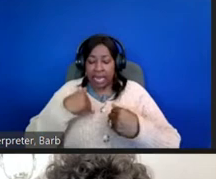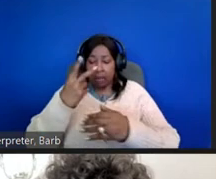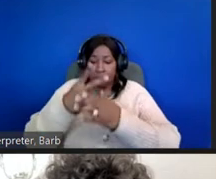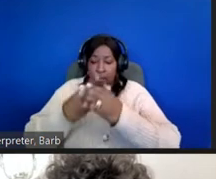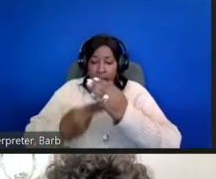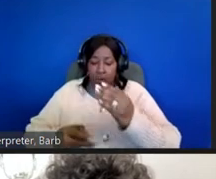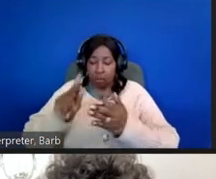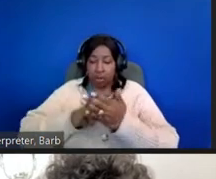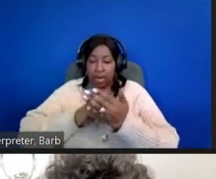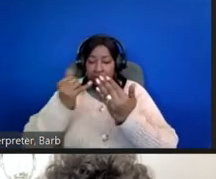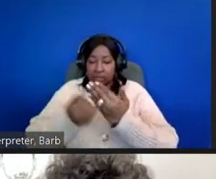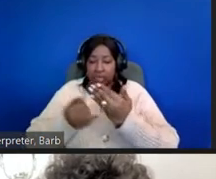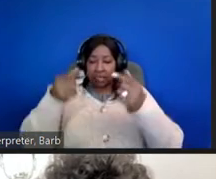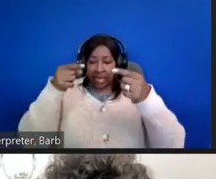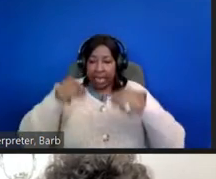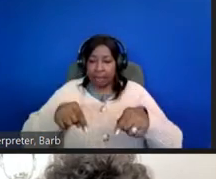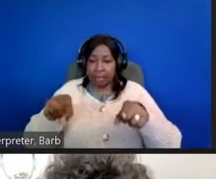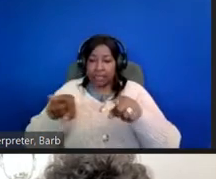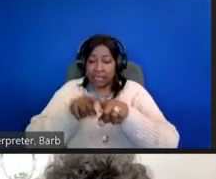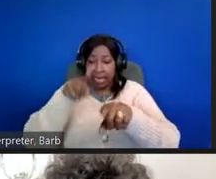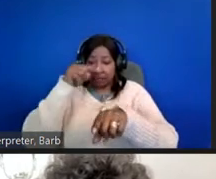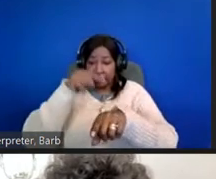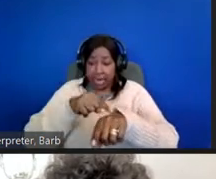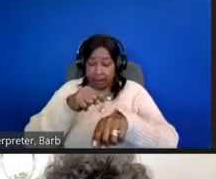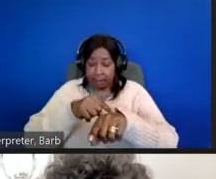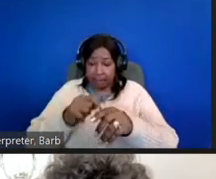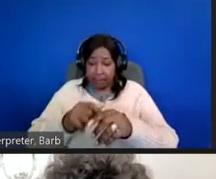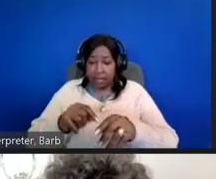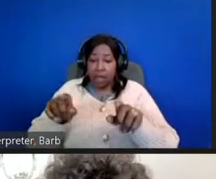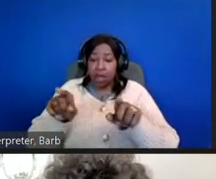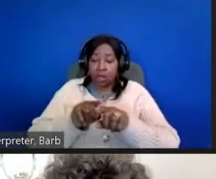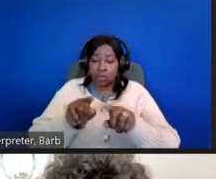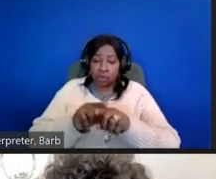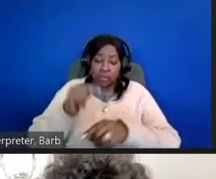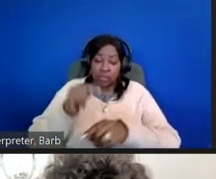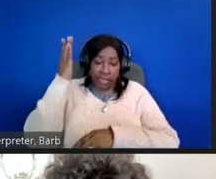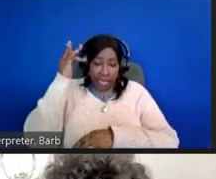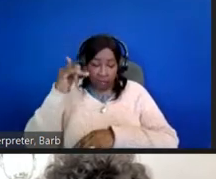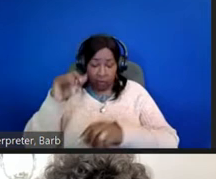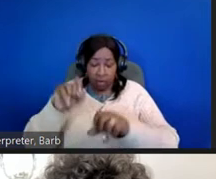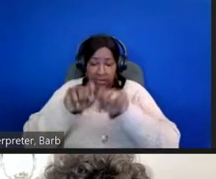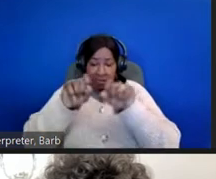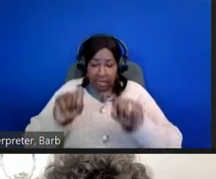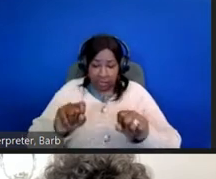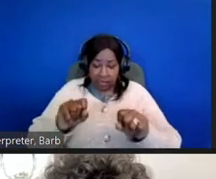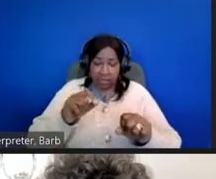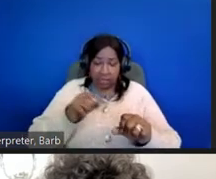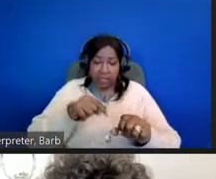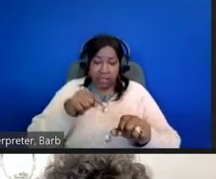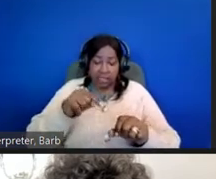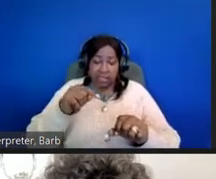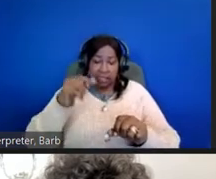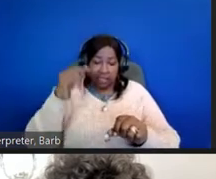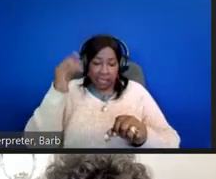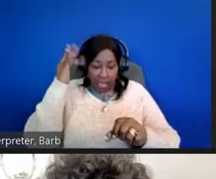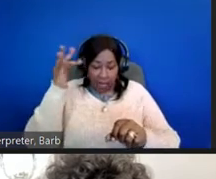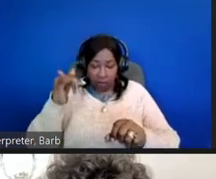at the same time, as well as the California station. That's California Milwaukee. So we're kind of off the Kennedy